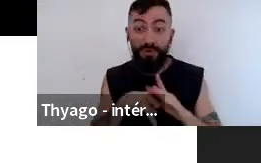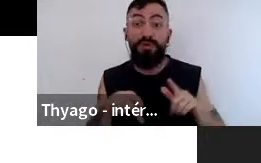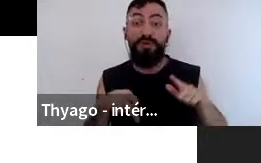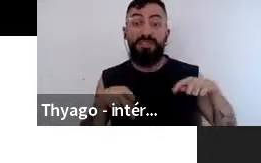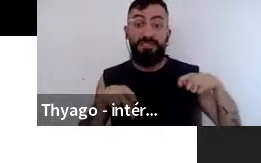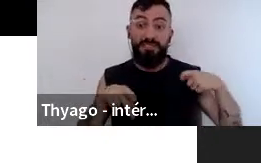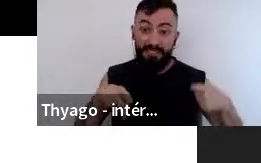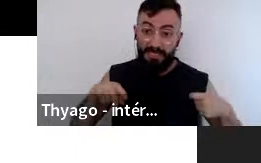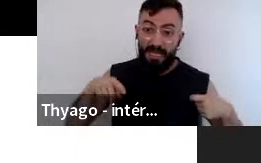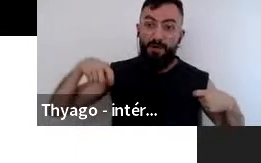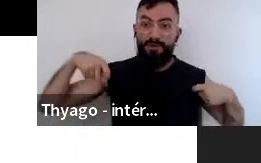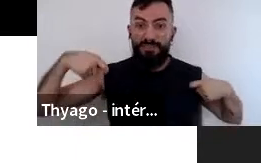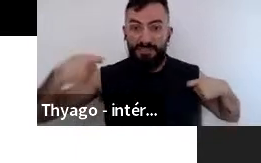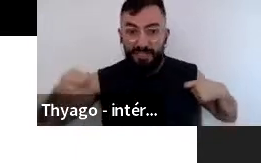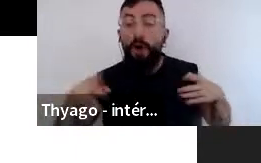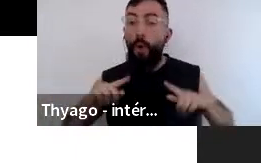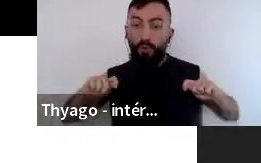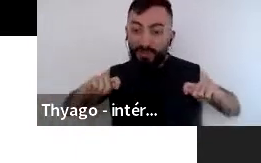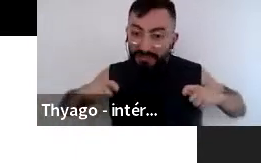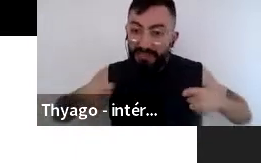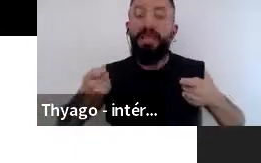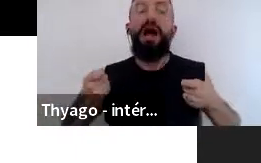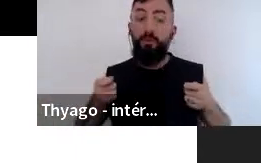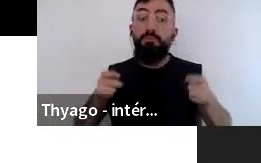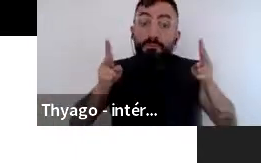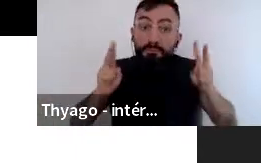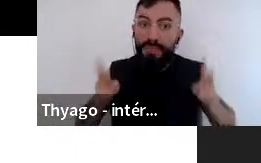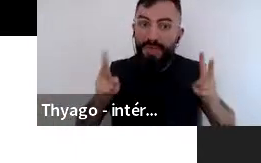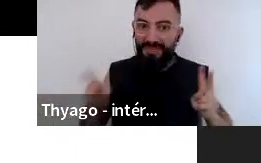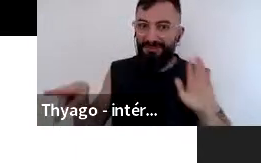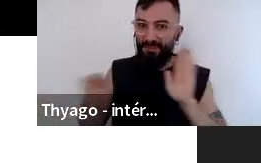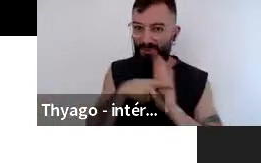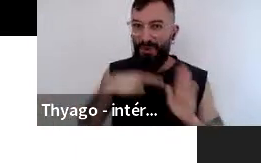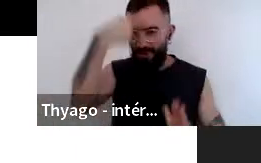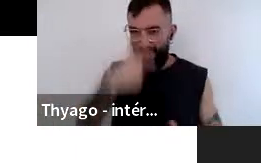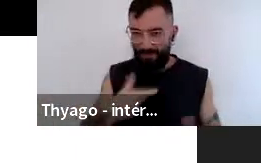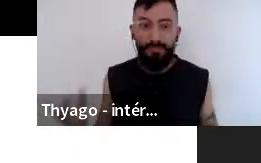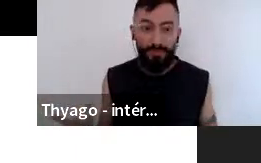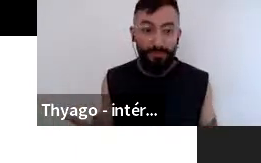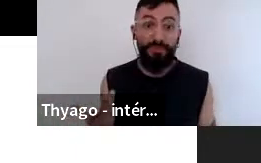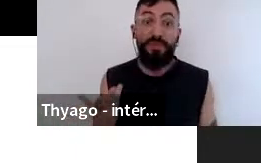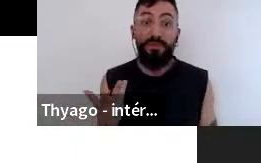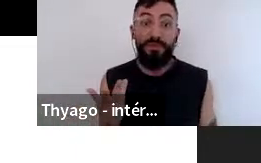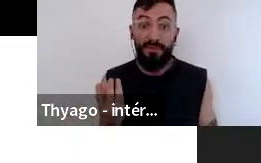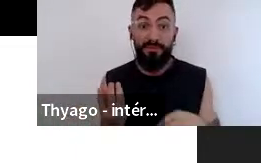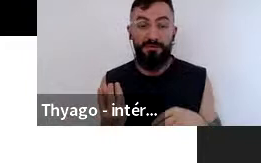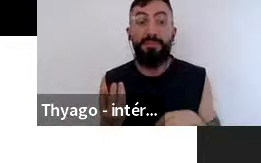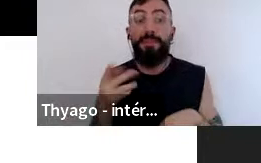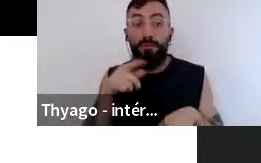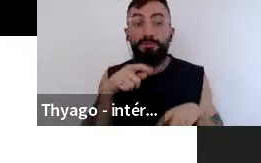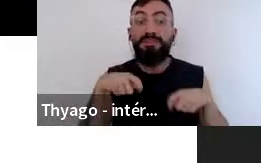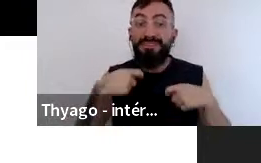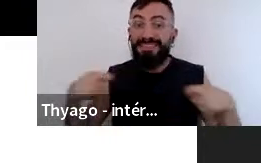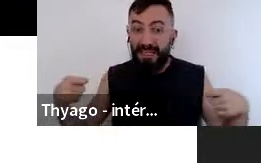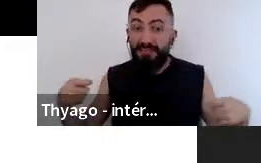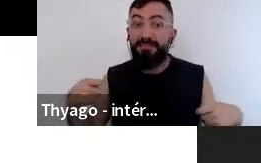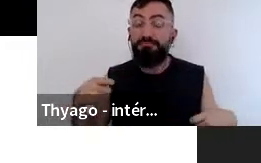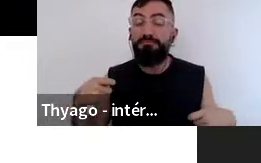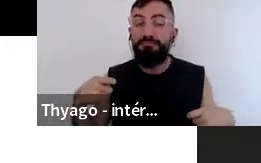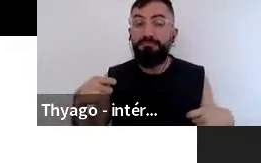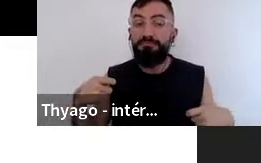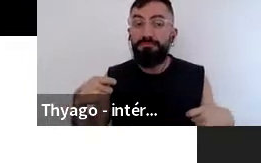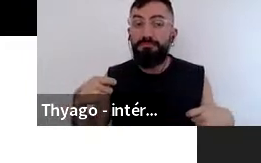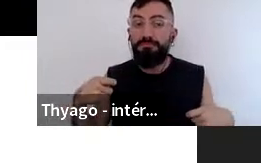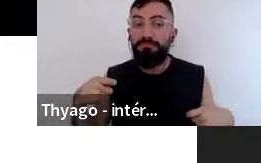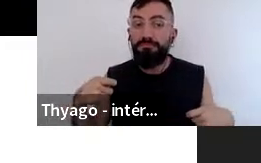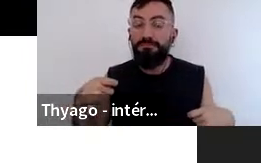simultaneous compounds co-occur. So we have signs where we observe not